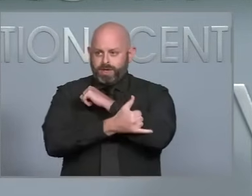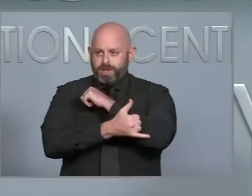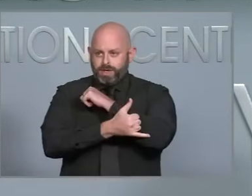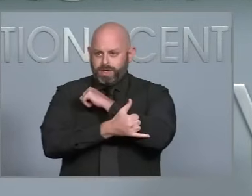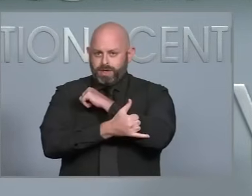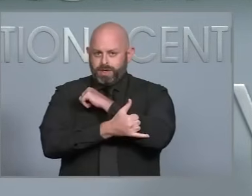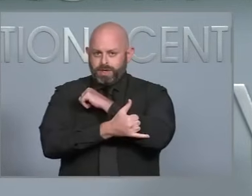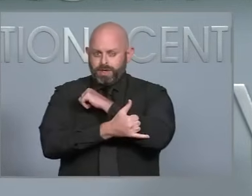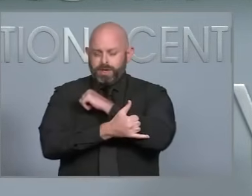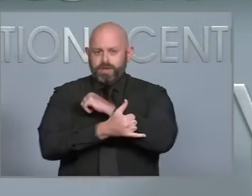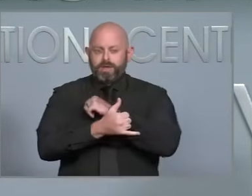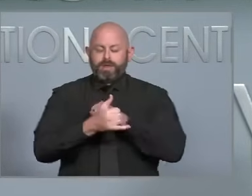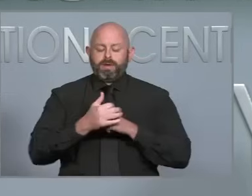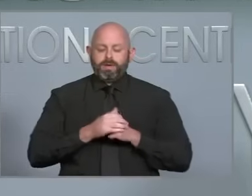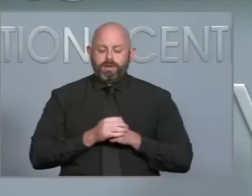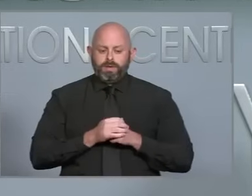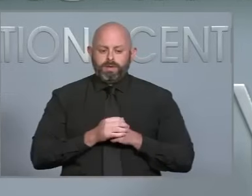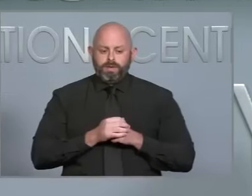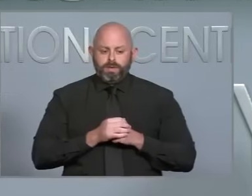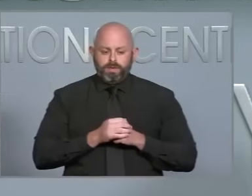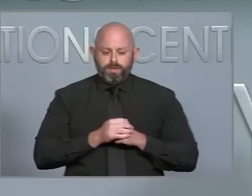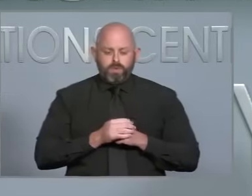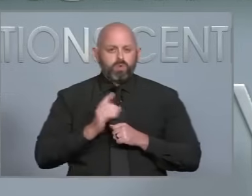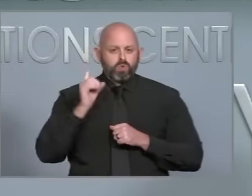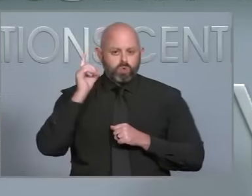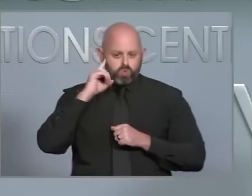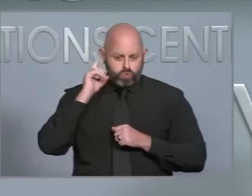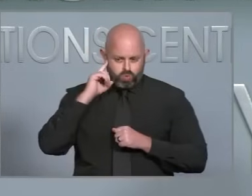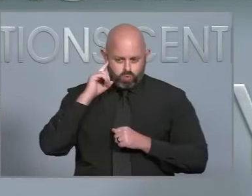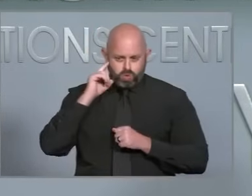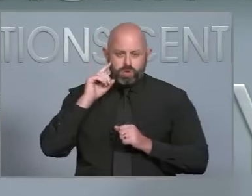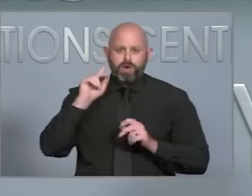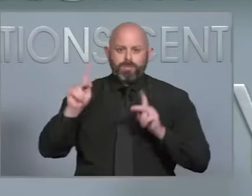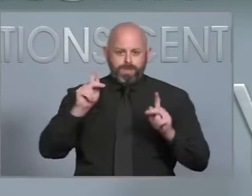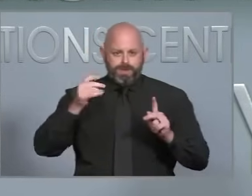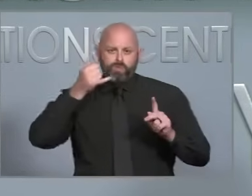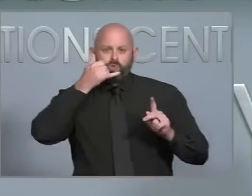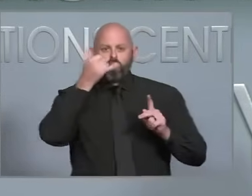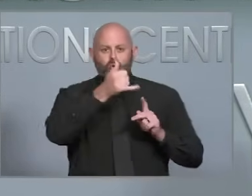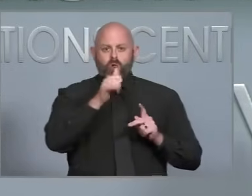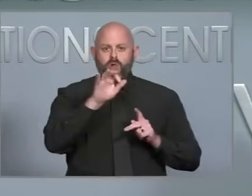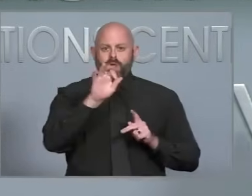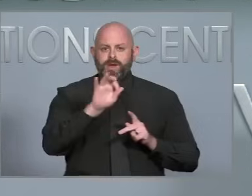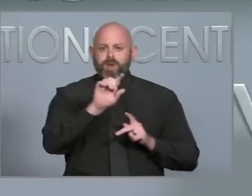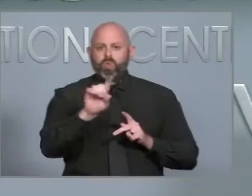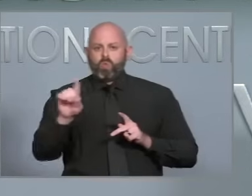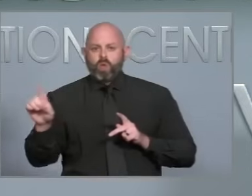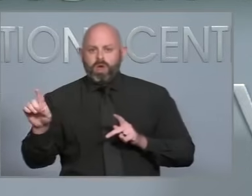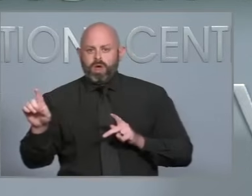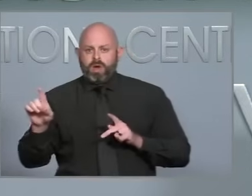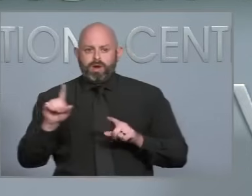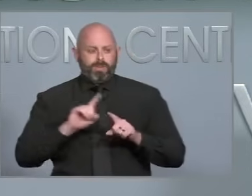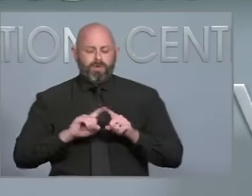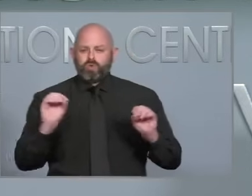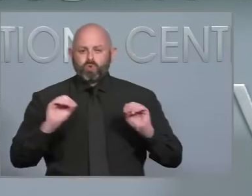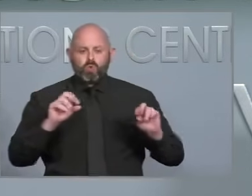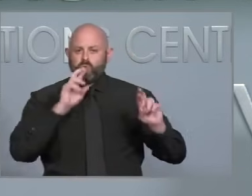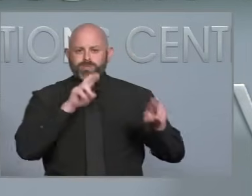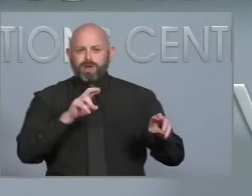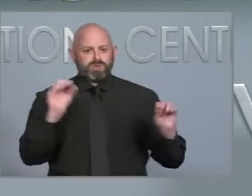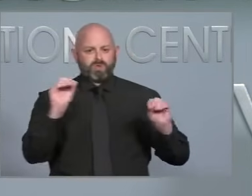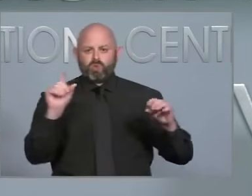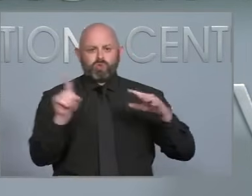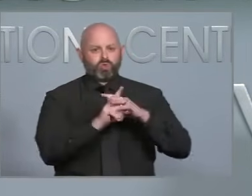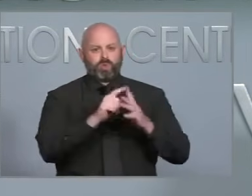not able to respond to. We've heard reports of people calling 911 and not getting any response. Is there